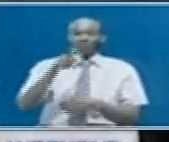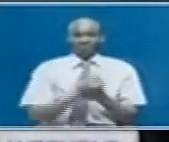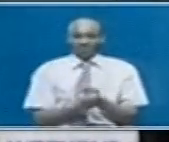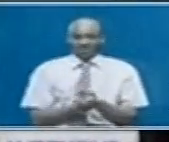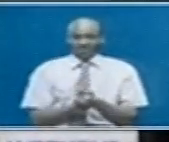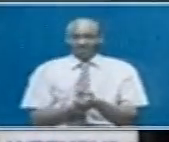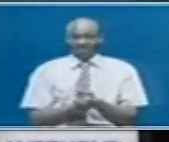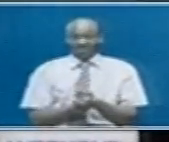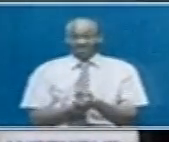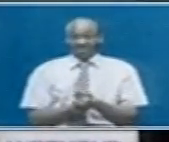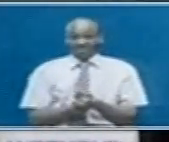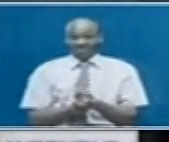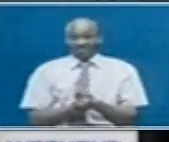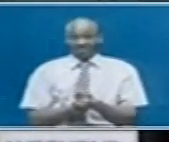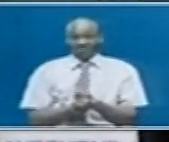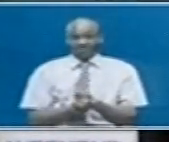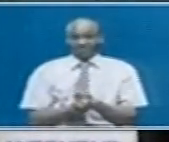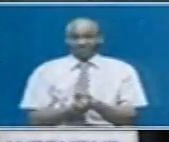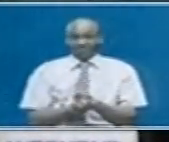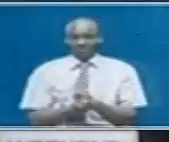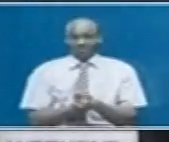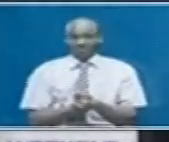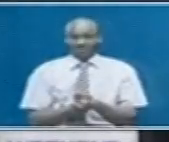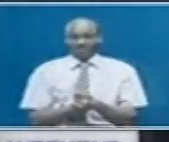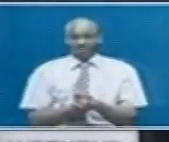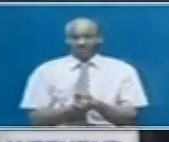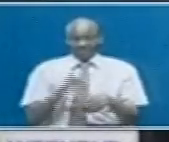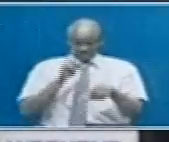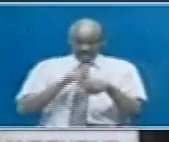Hata ukiweka chafi ya kufunga